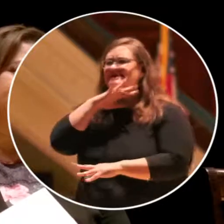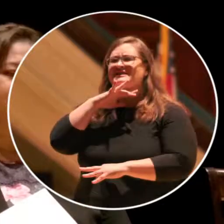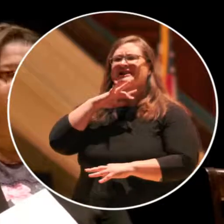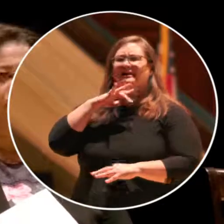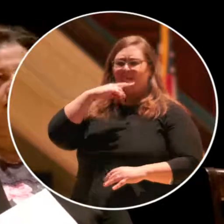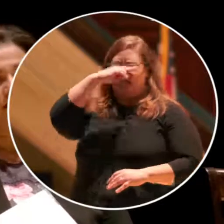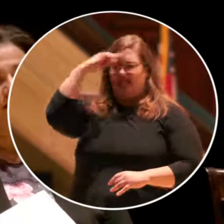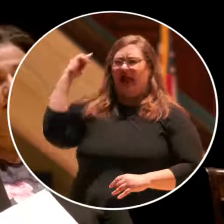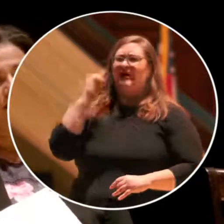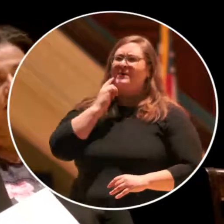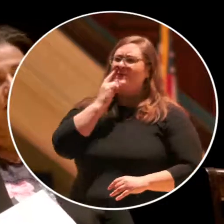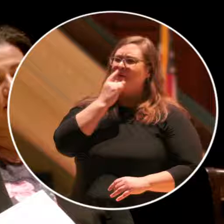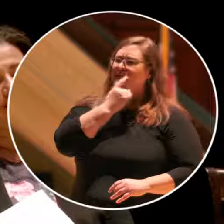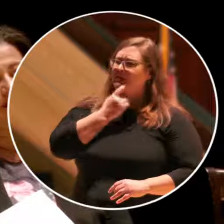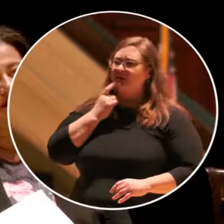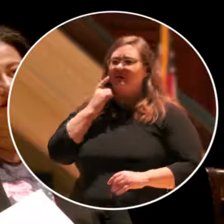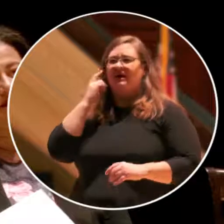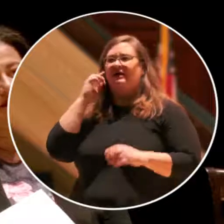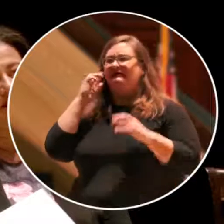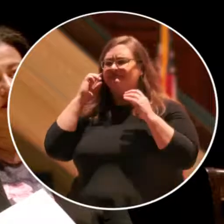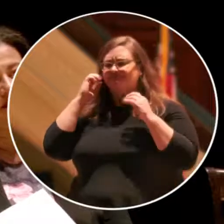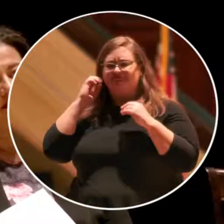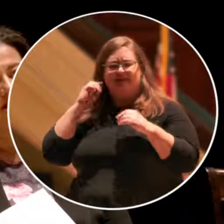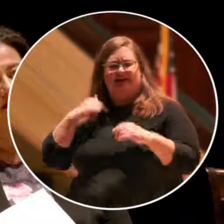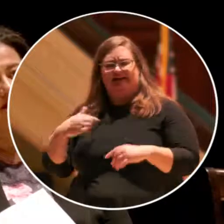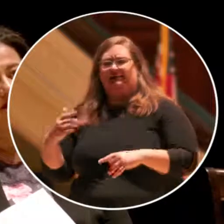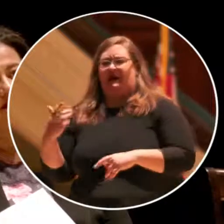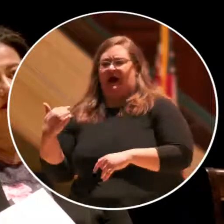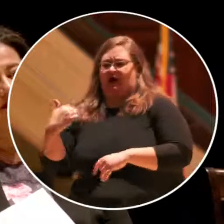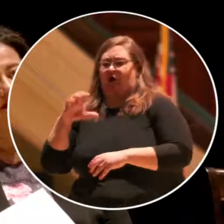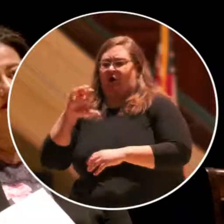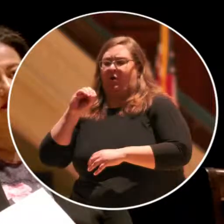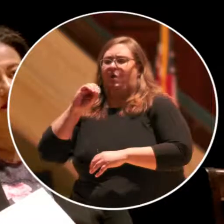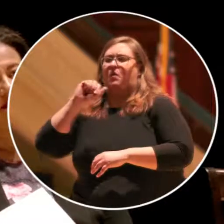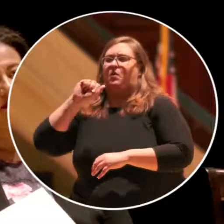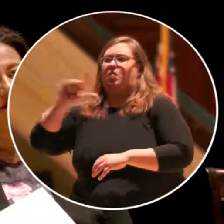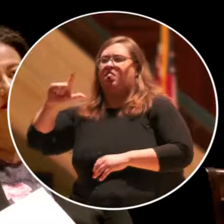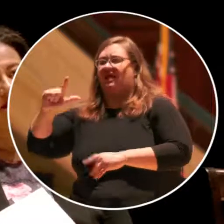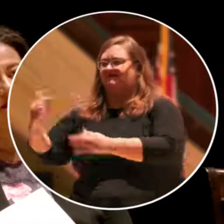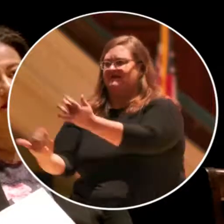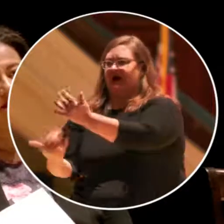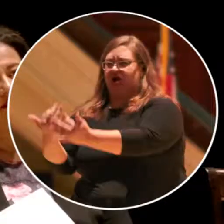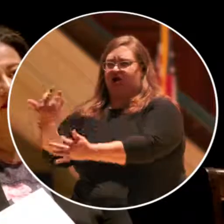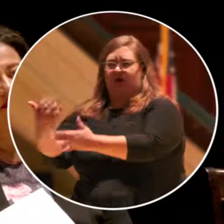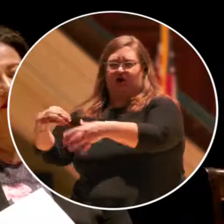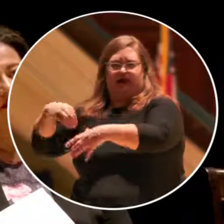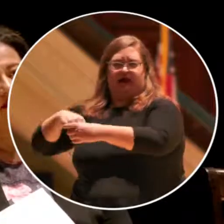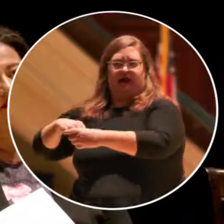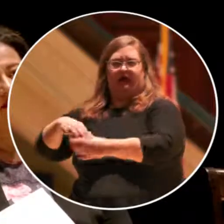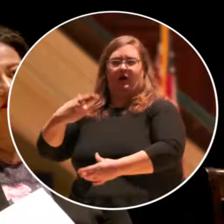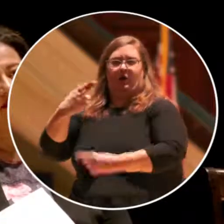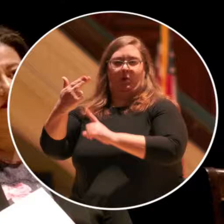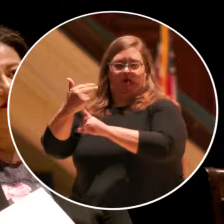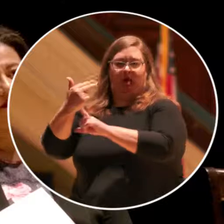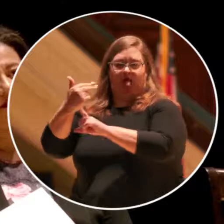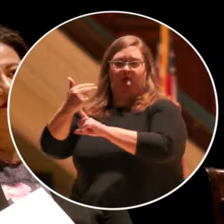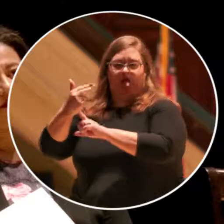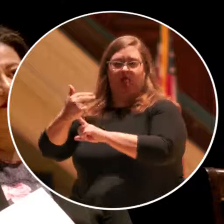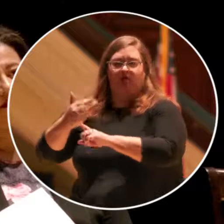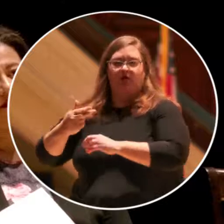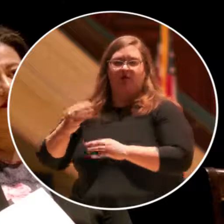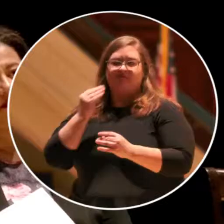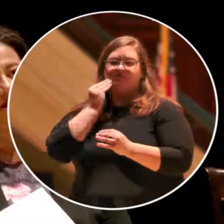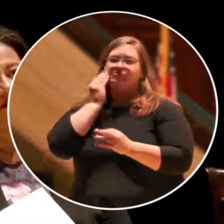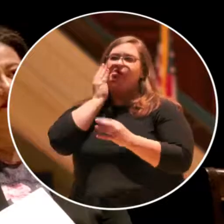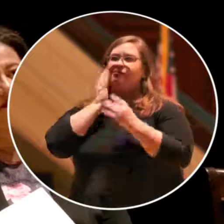mouths and noses from the coal used to heat the dilapidated hotel we were calling a house. Additionally, my brother and I both had lice, and I had